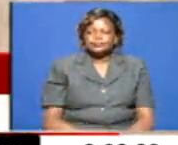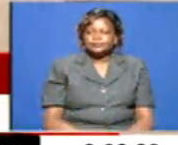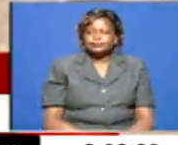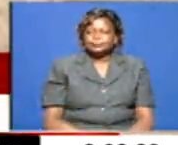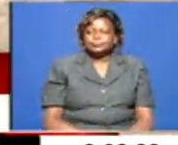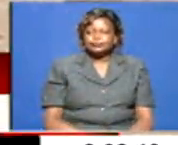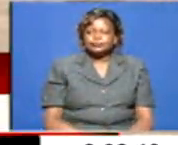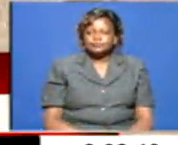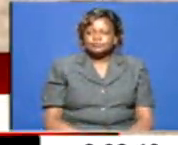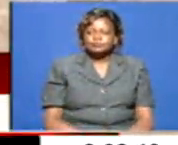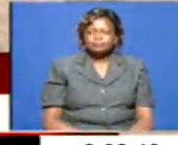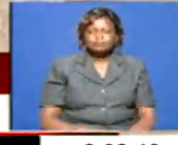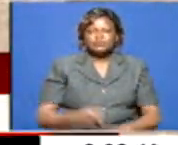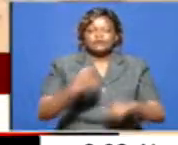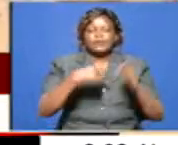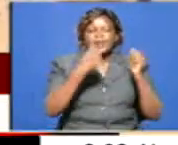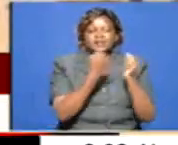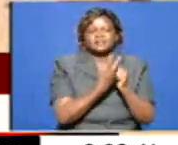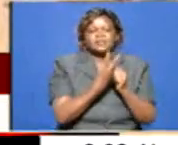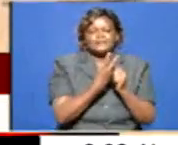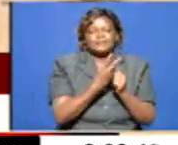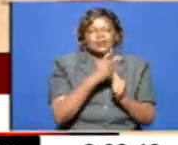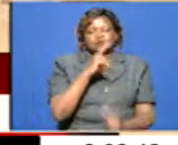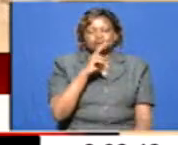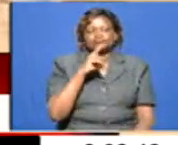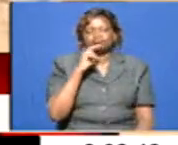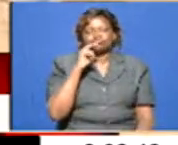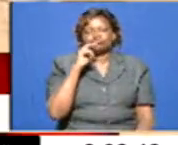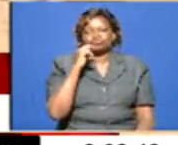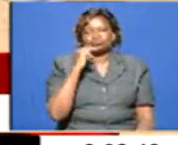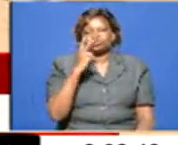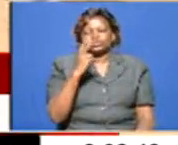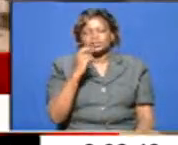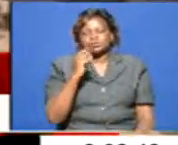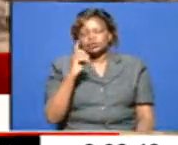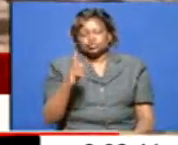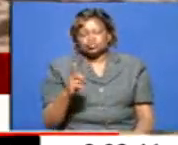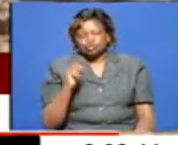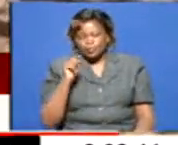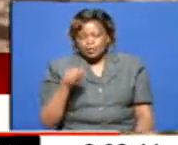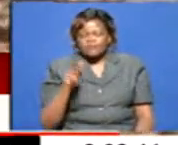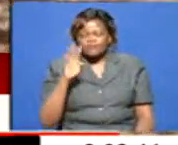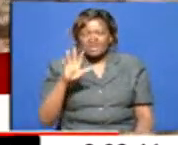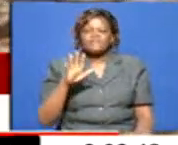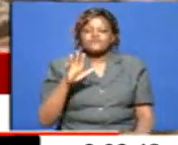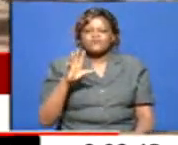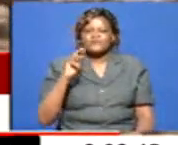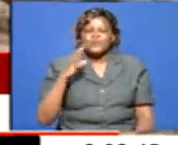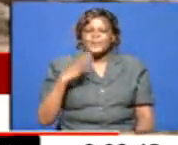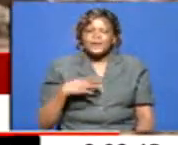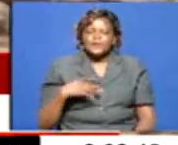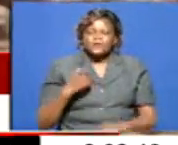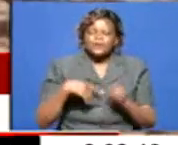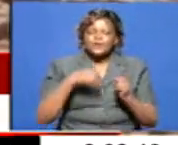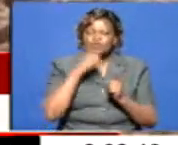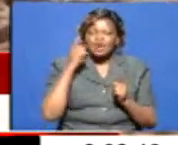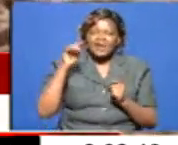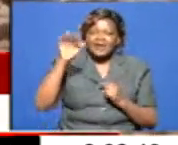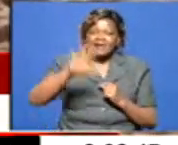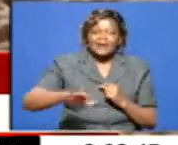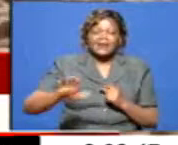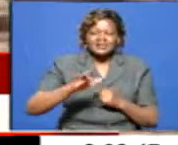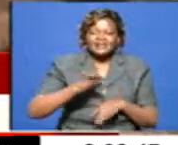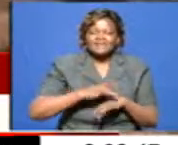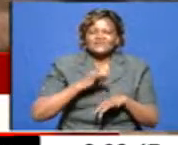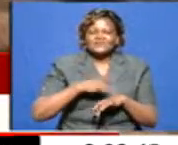From December this year, 2.5 million people in 23 arid and semi-arid counties affected